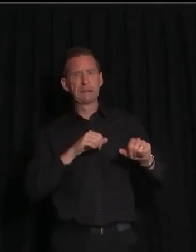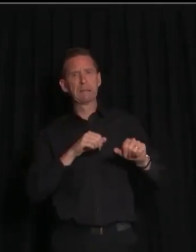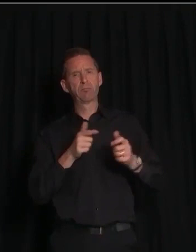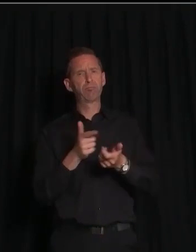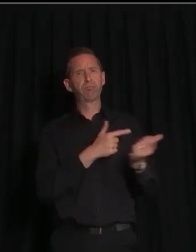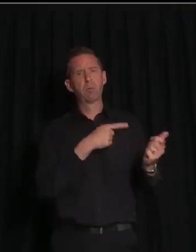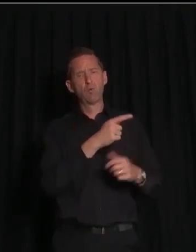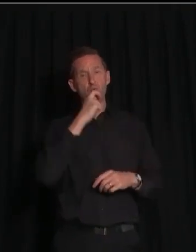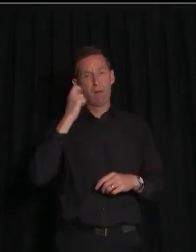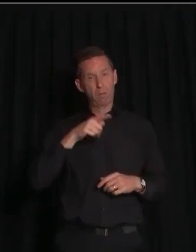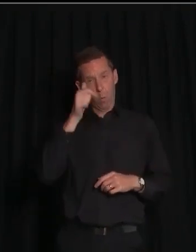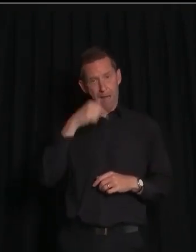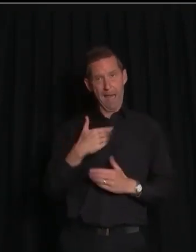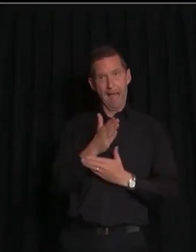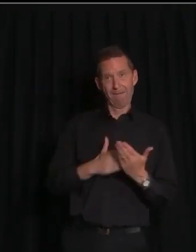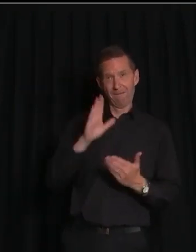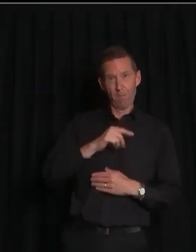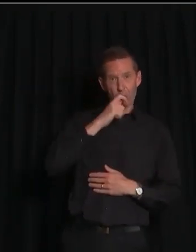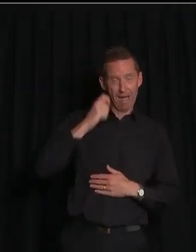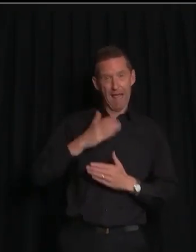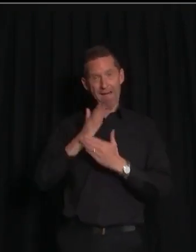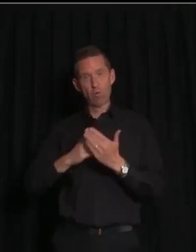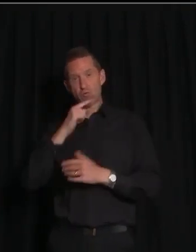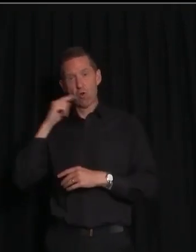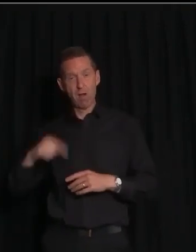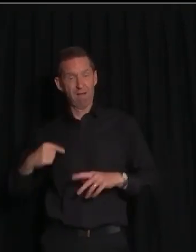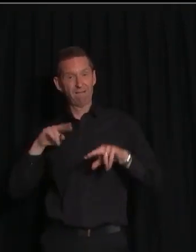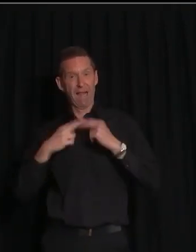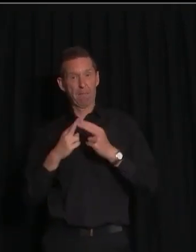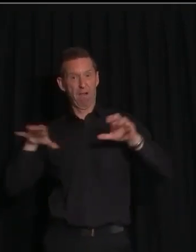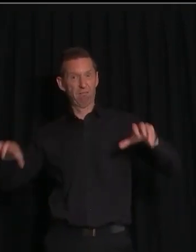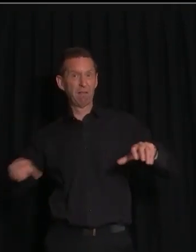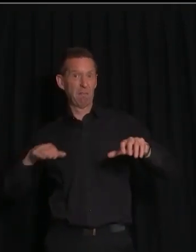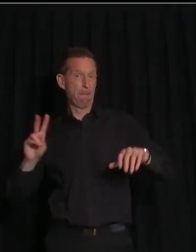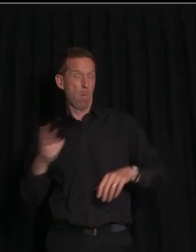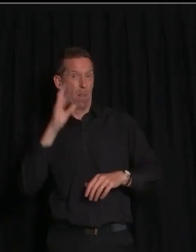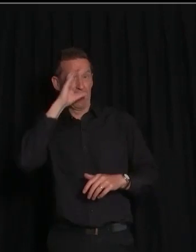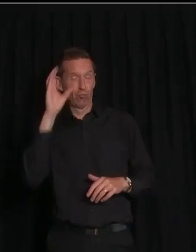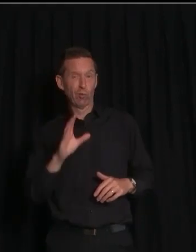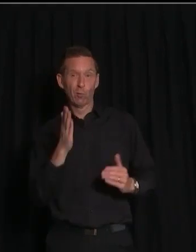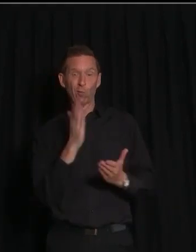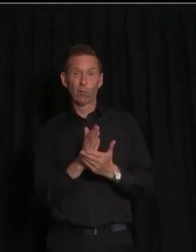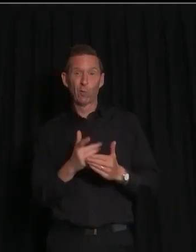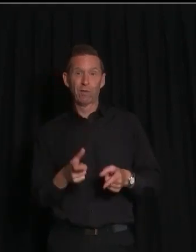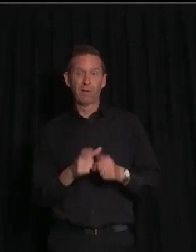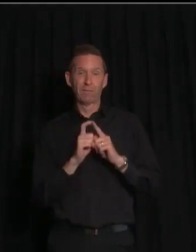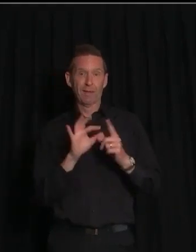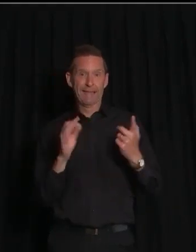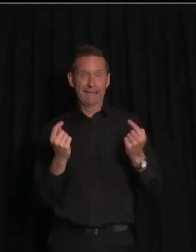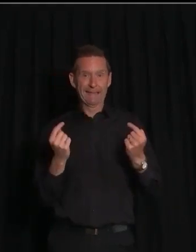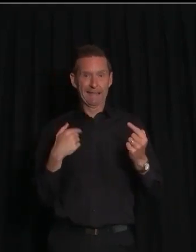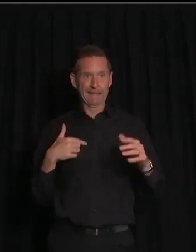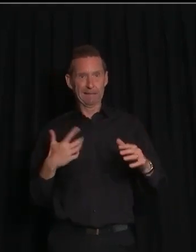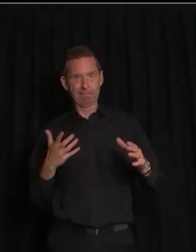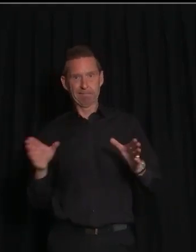half from Ukraine and half from Russia, and I have family in both countries, and it's difficult being sort of on both